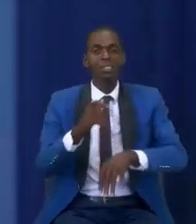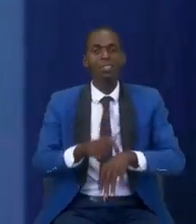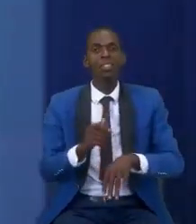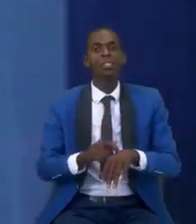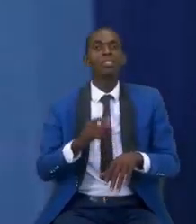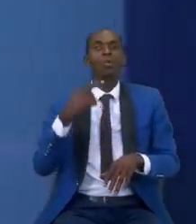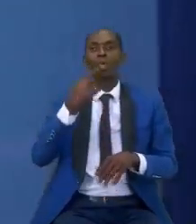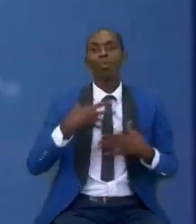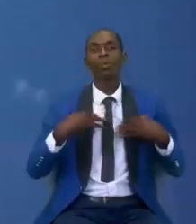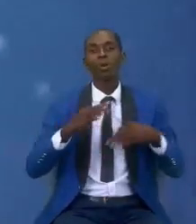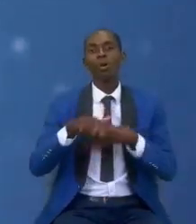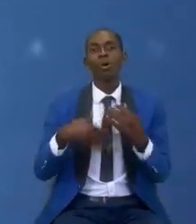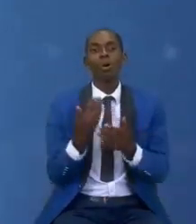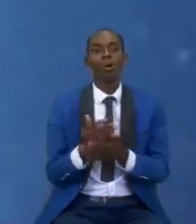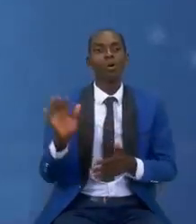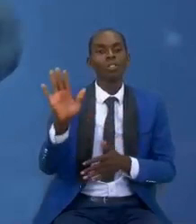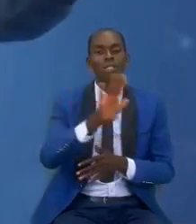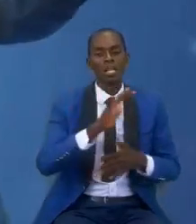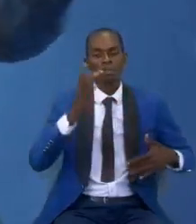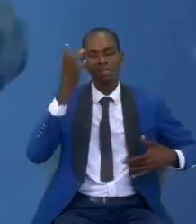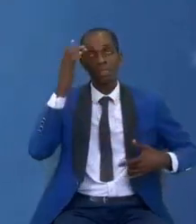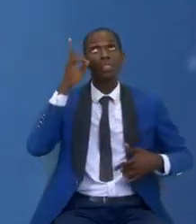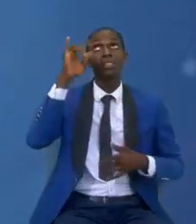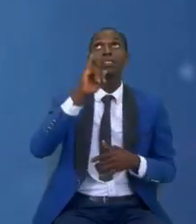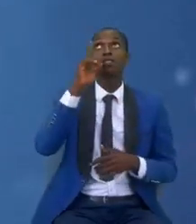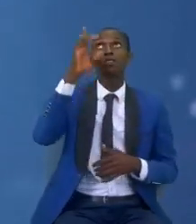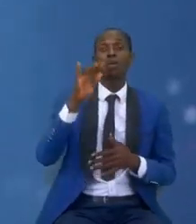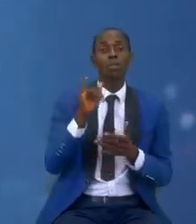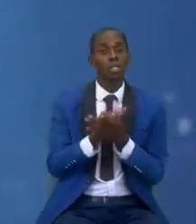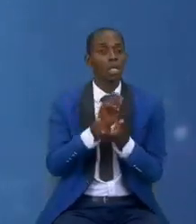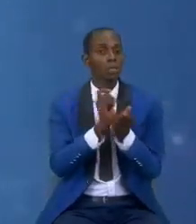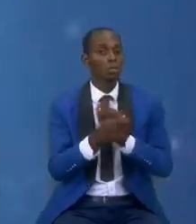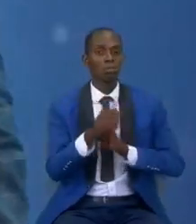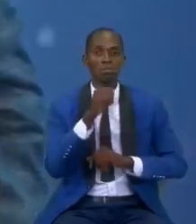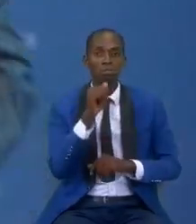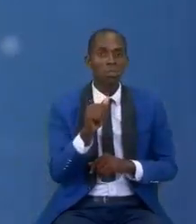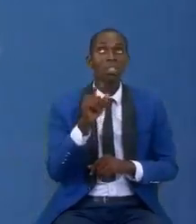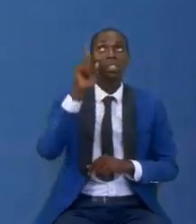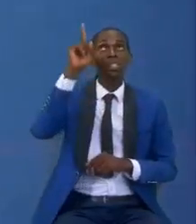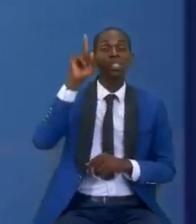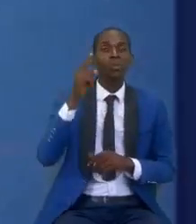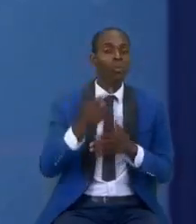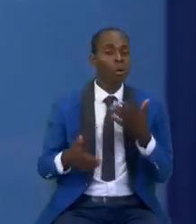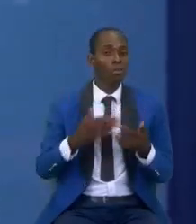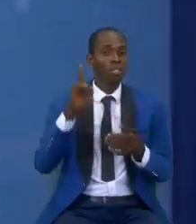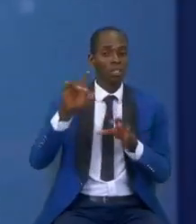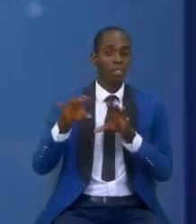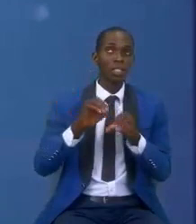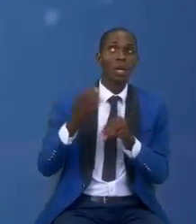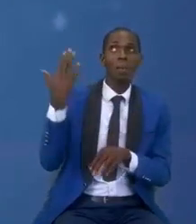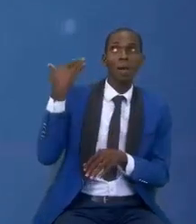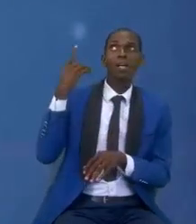not. It's a God that whatever he did in the past is still able to do today. In Isaiah